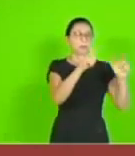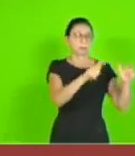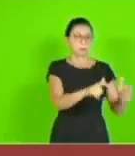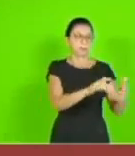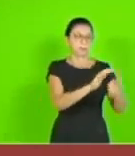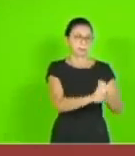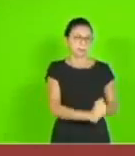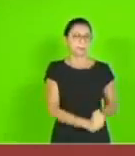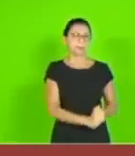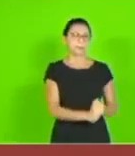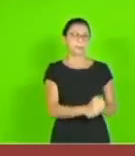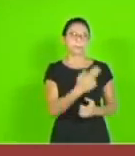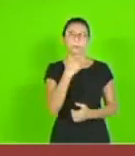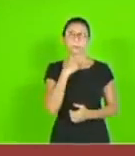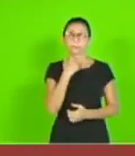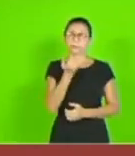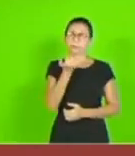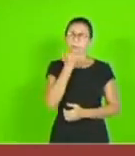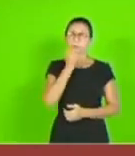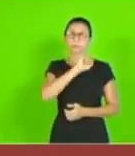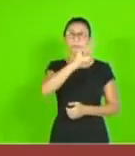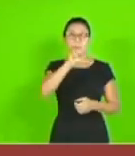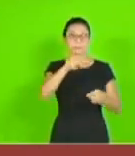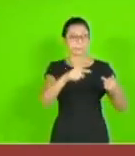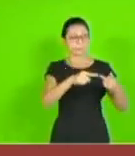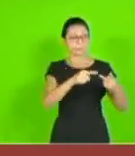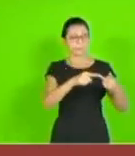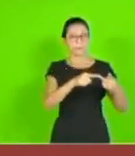excuses. Some people